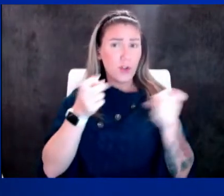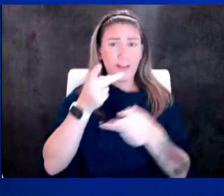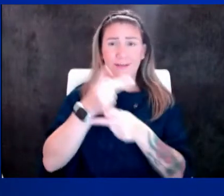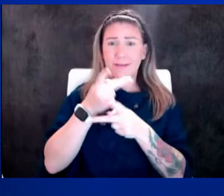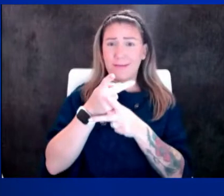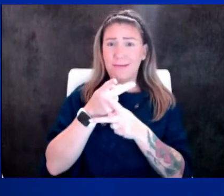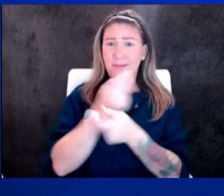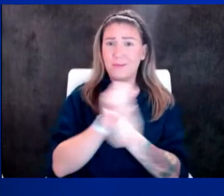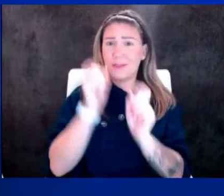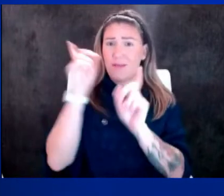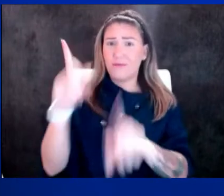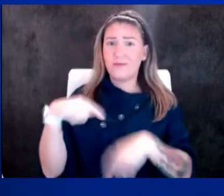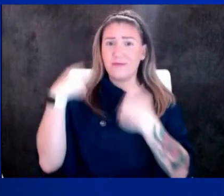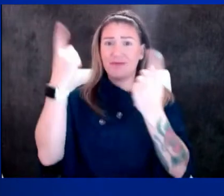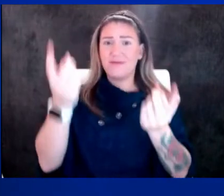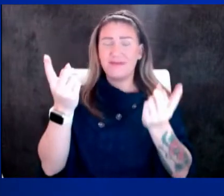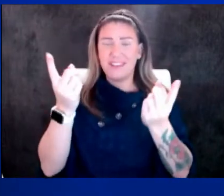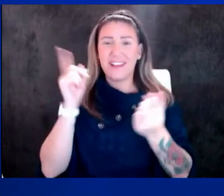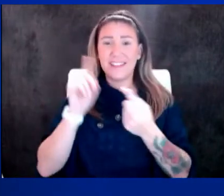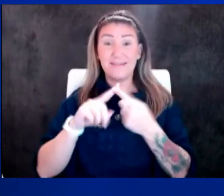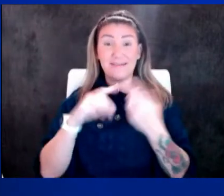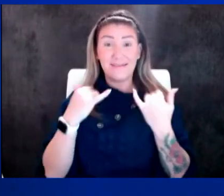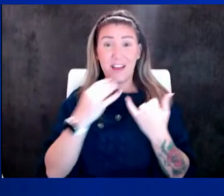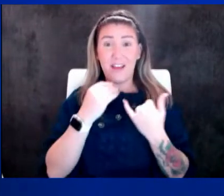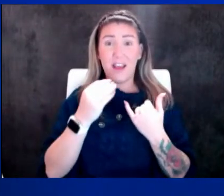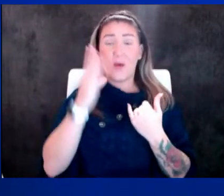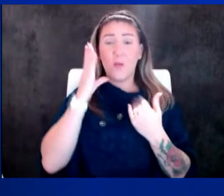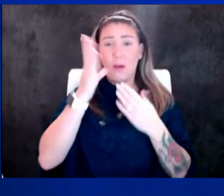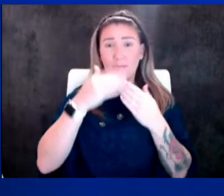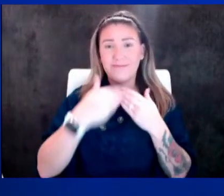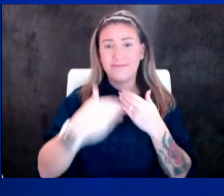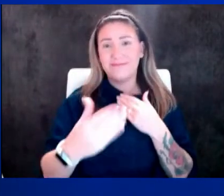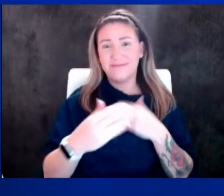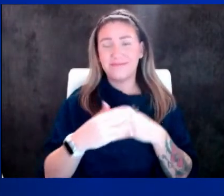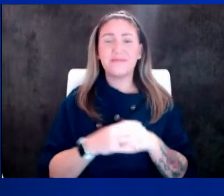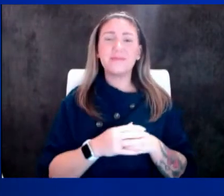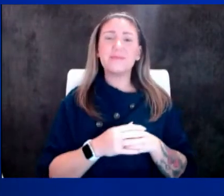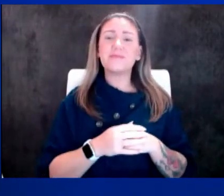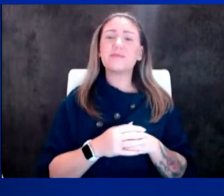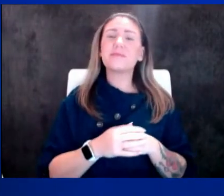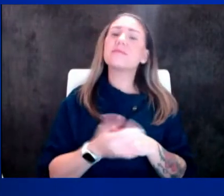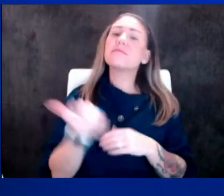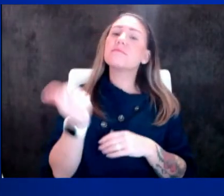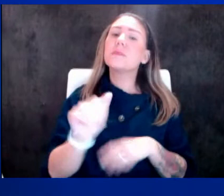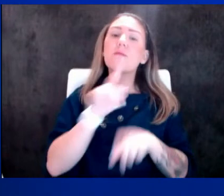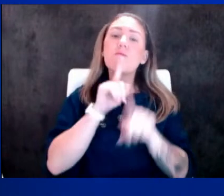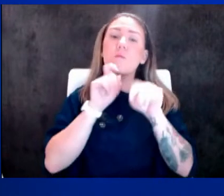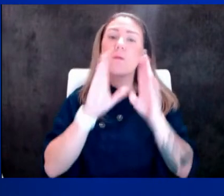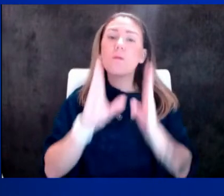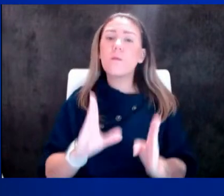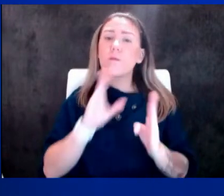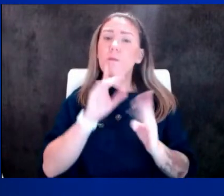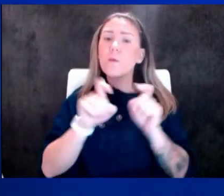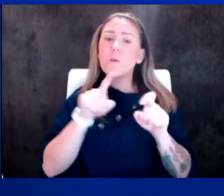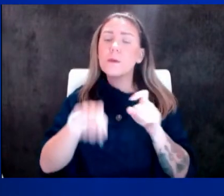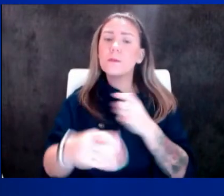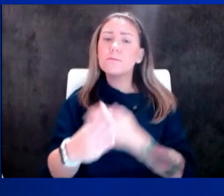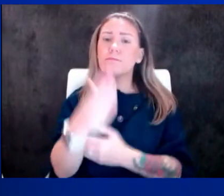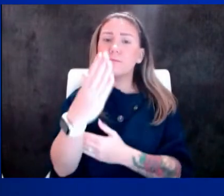long up until this moment, and they will keep you safe going forward. Let's see if there's any reporter questions out there today.